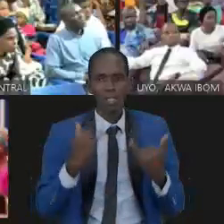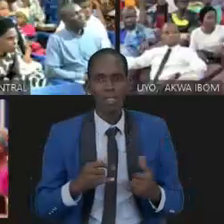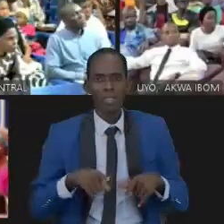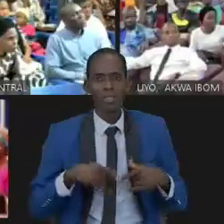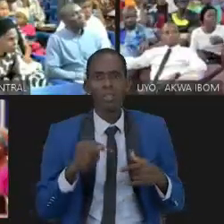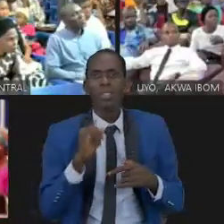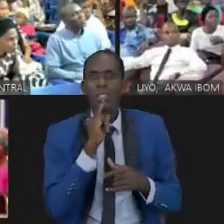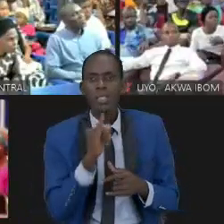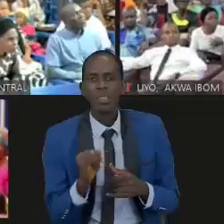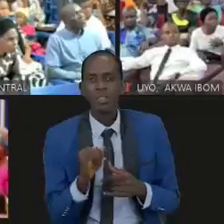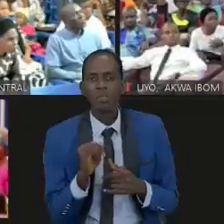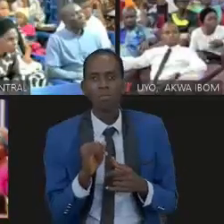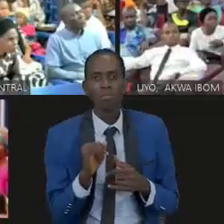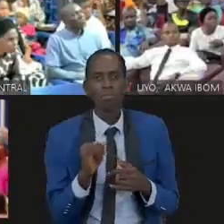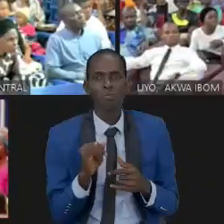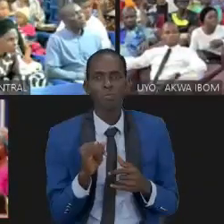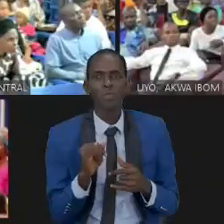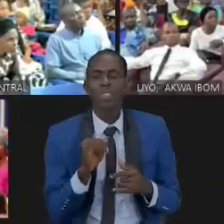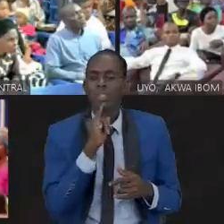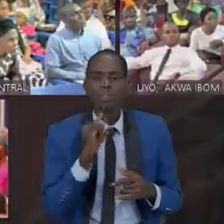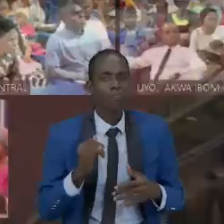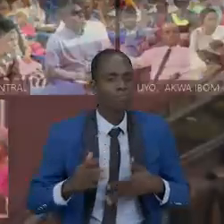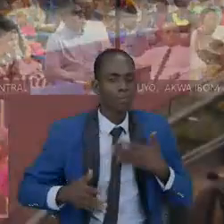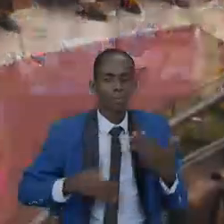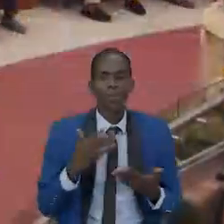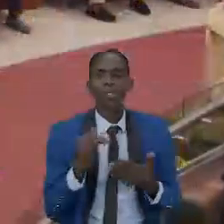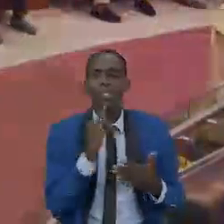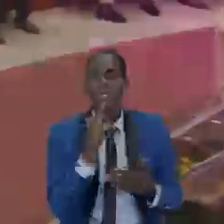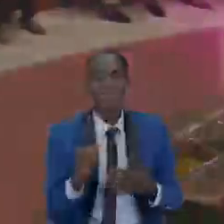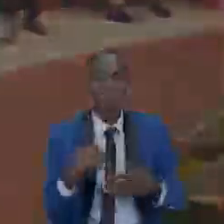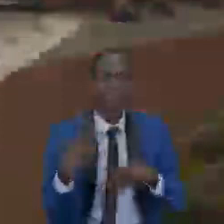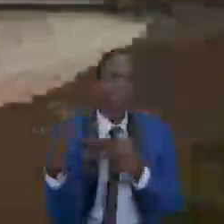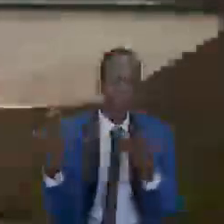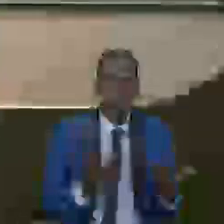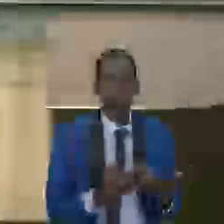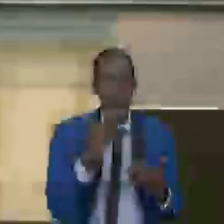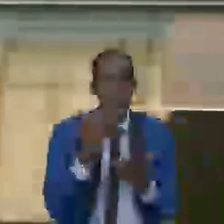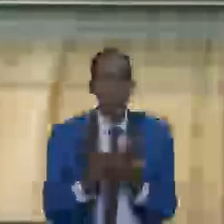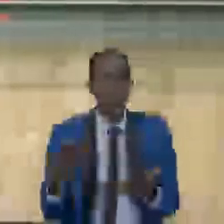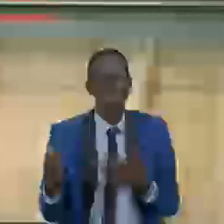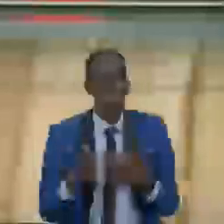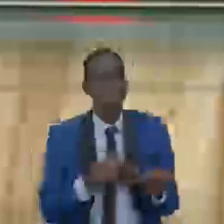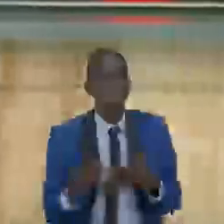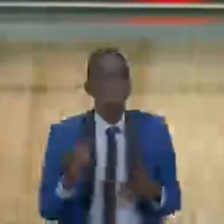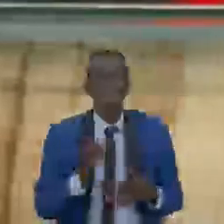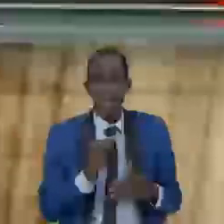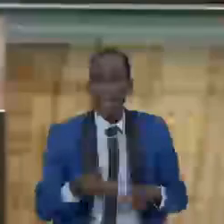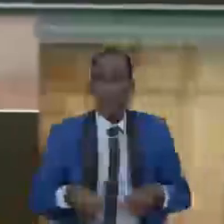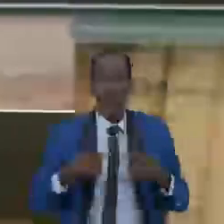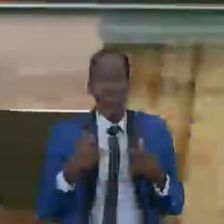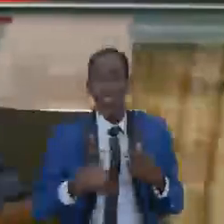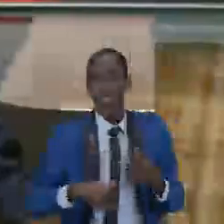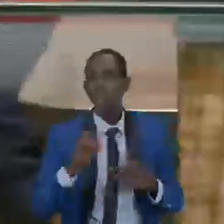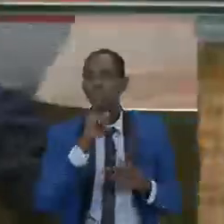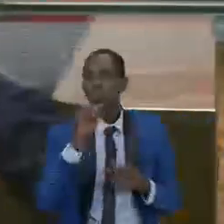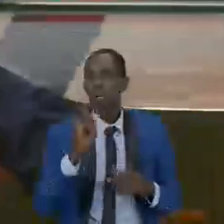The life I live now is productive because nevertheless, I live. And yet not